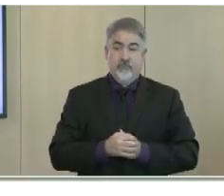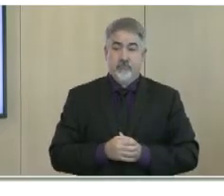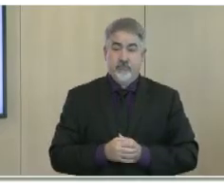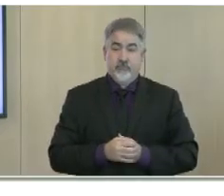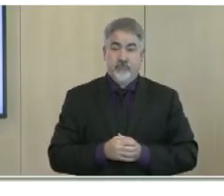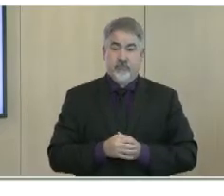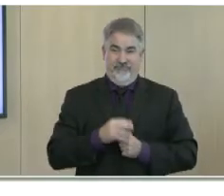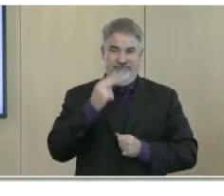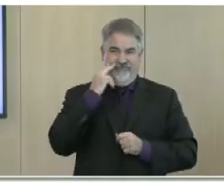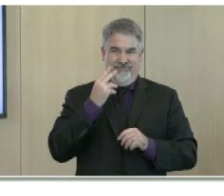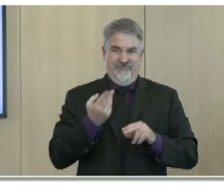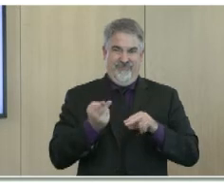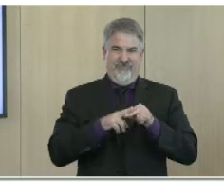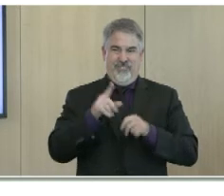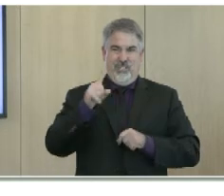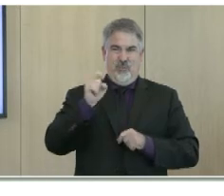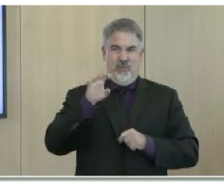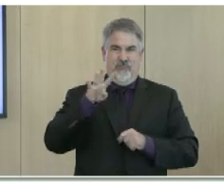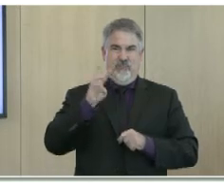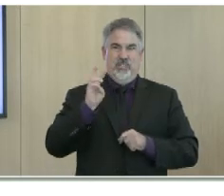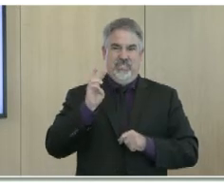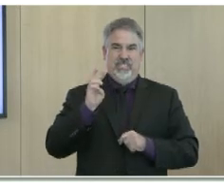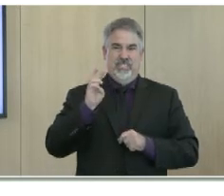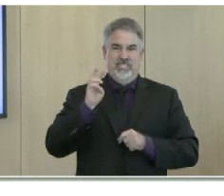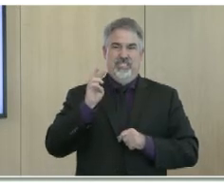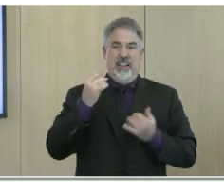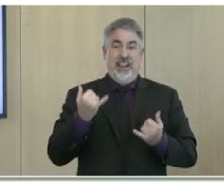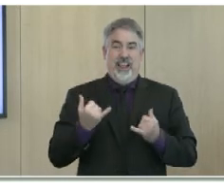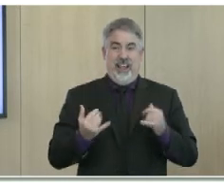of 146 cases, which brings us to